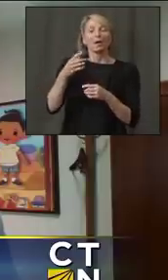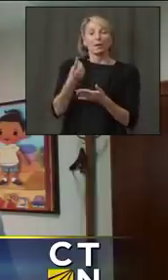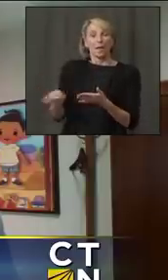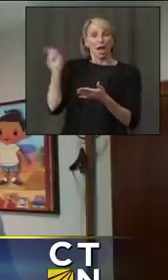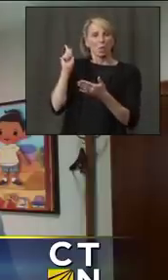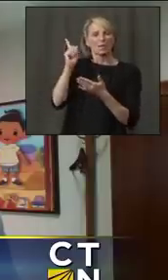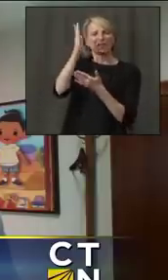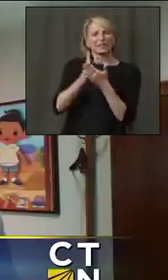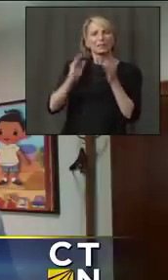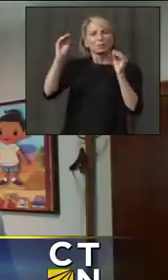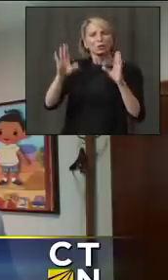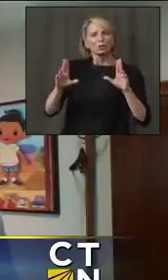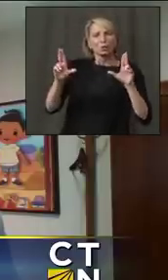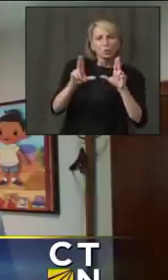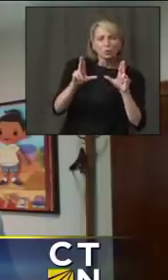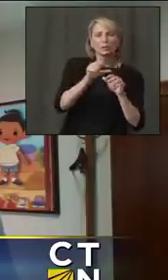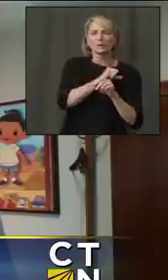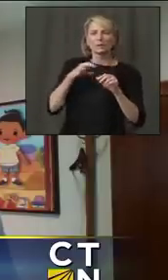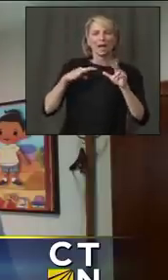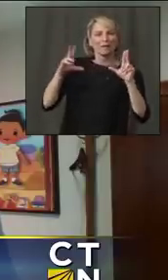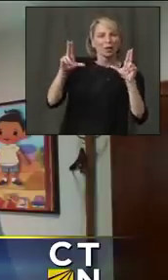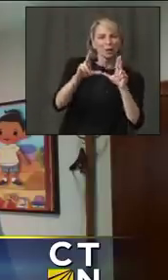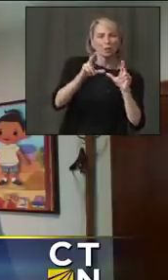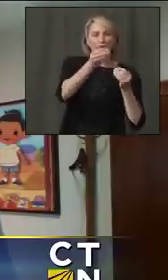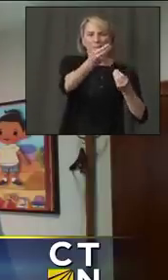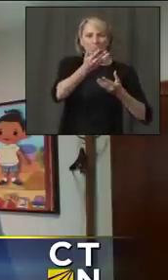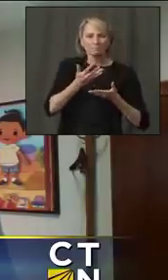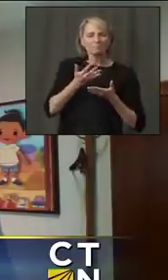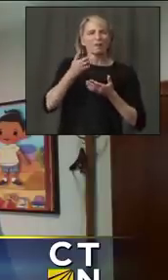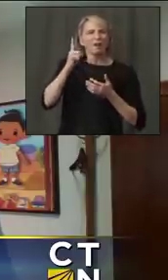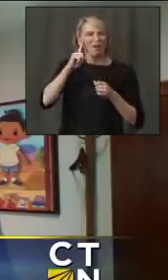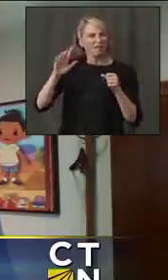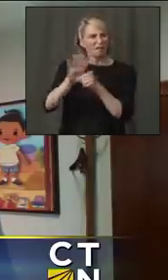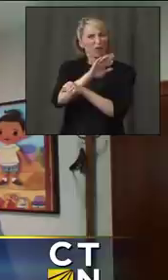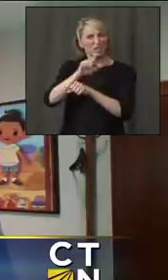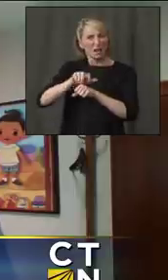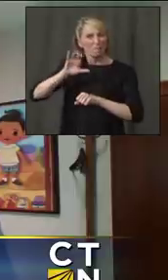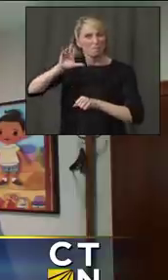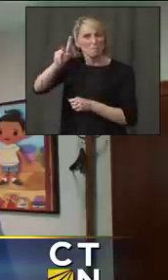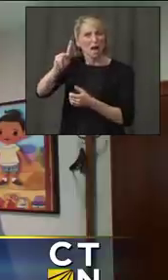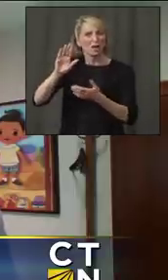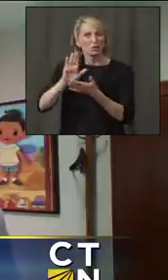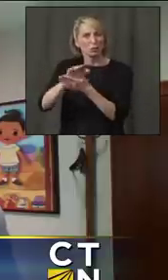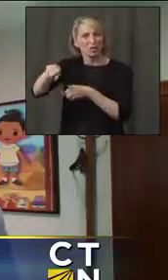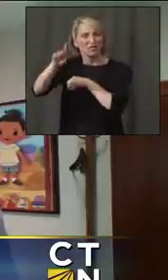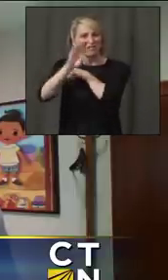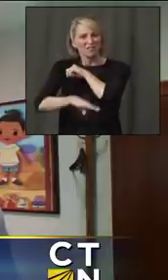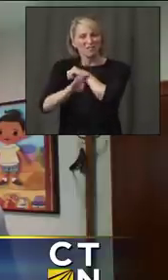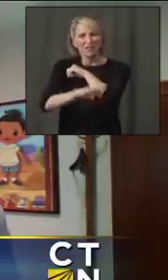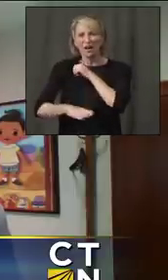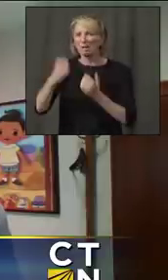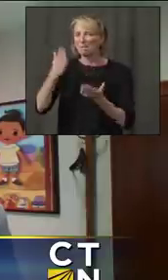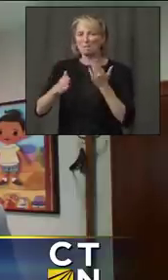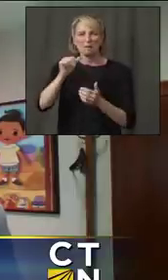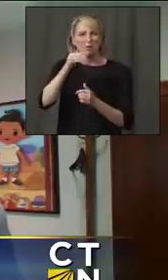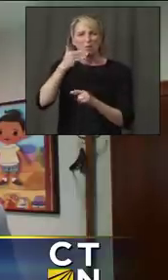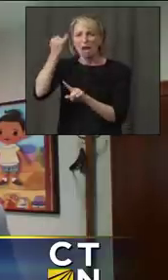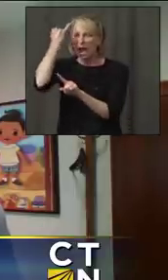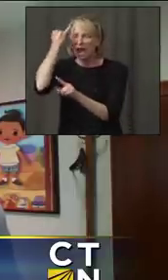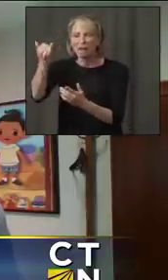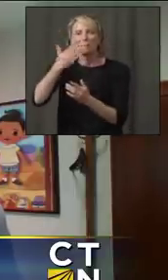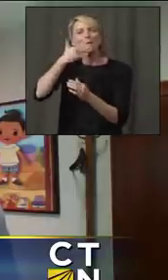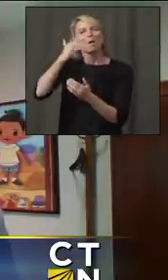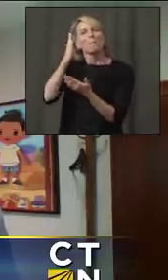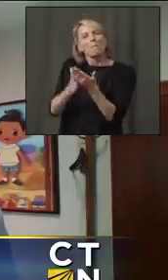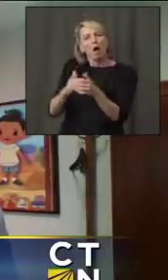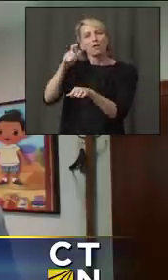type of part-time would work better in terms of class sizes. What was your response to those concerns? Well,